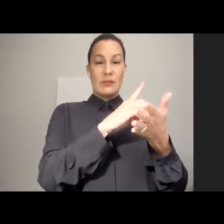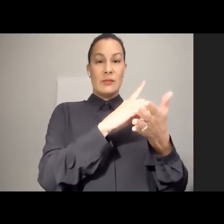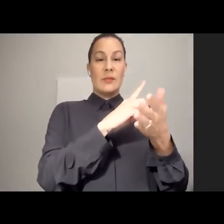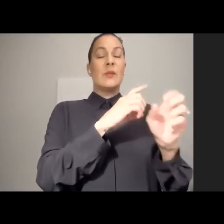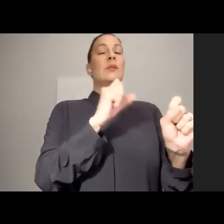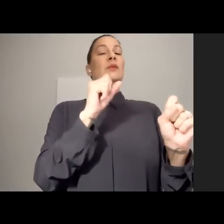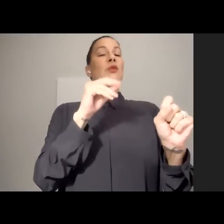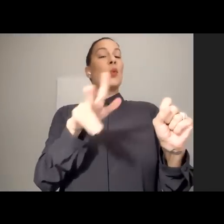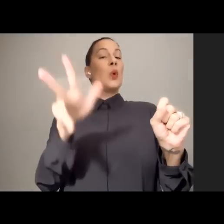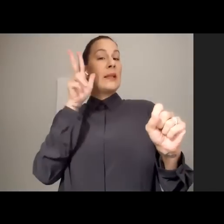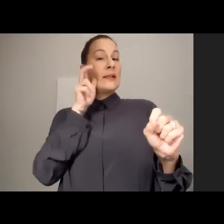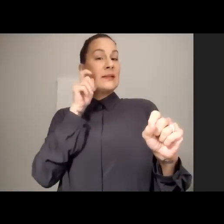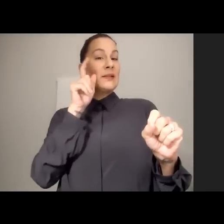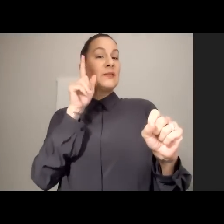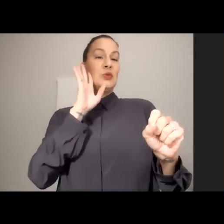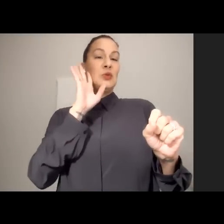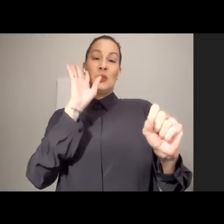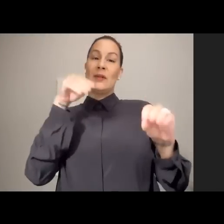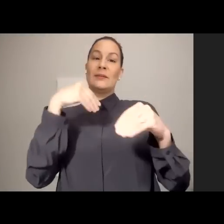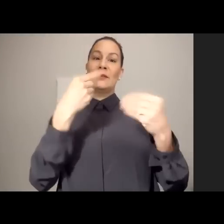because Giselle is going to give it to you.